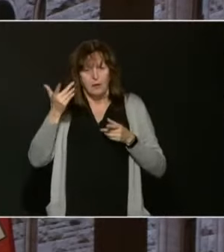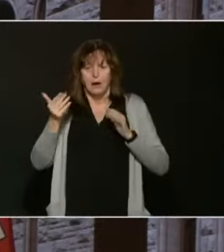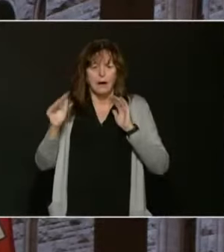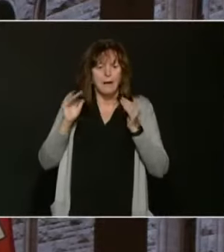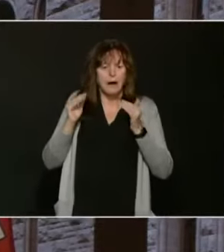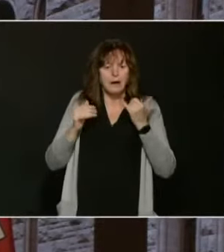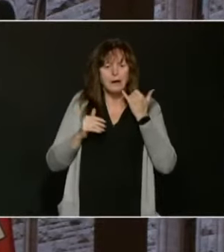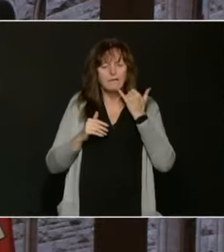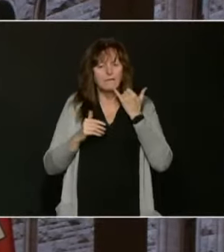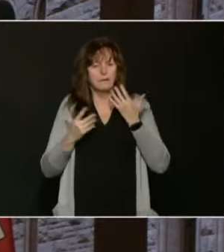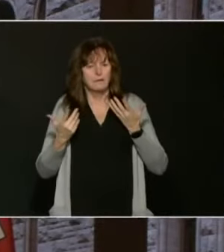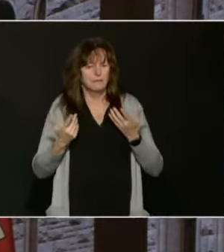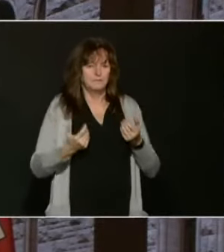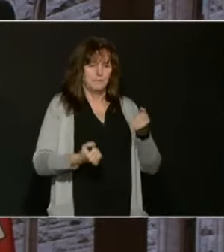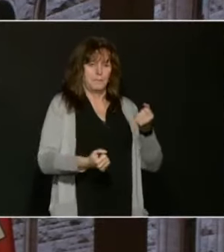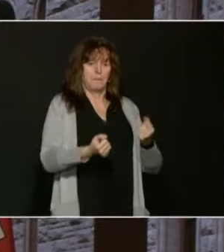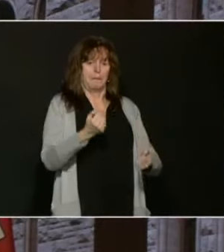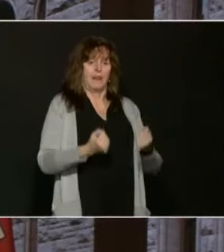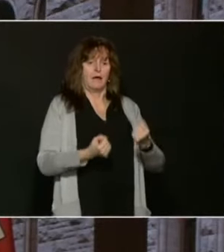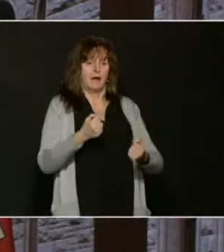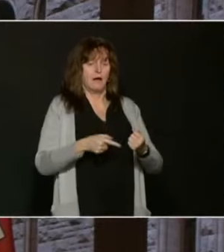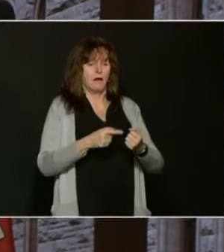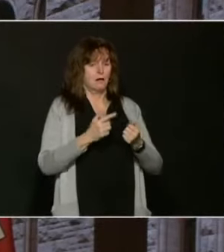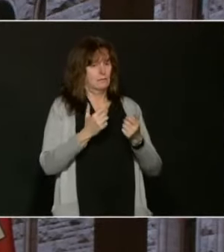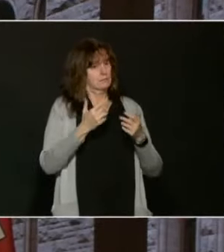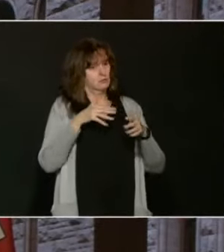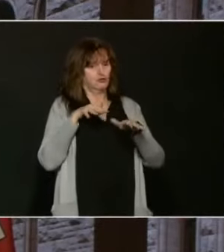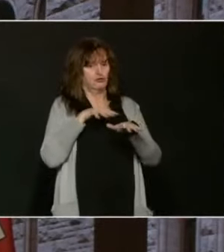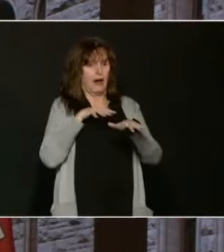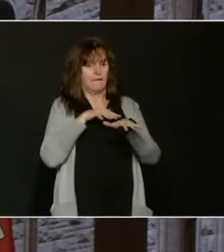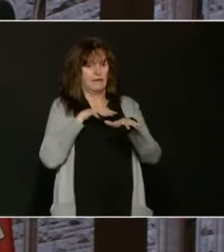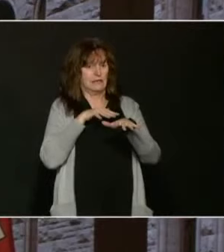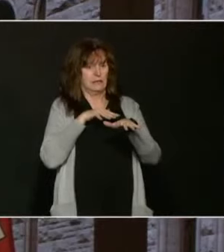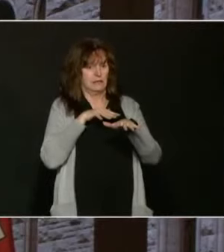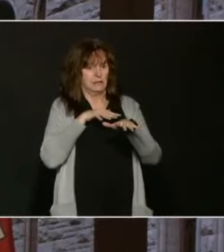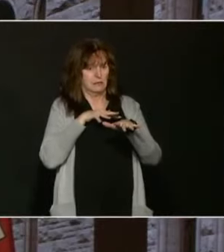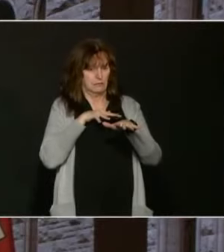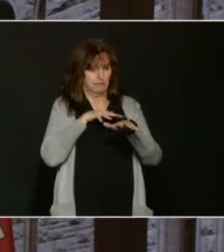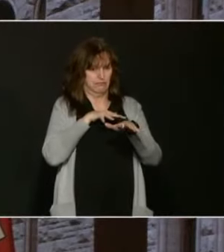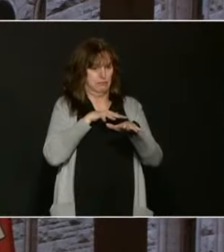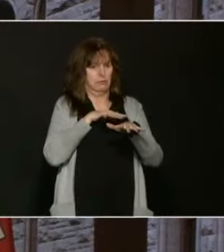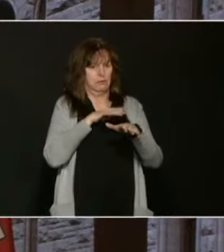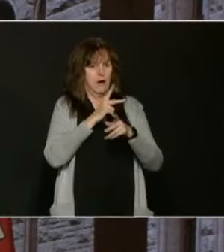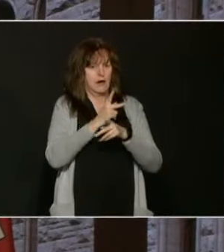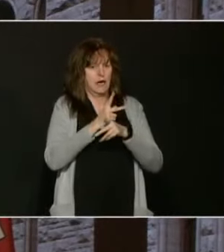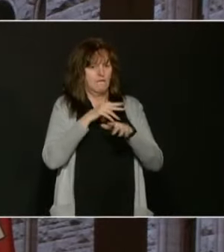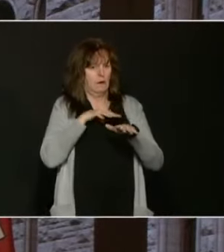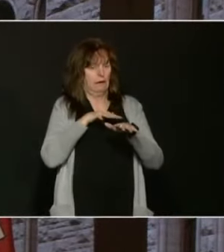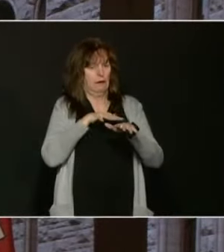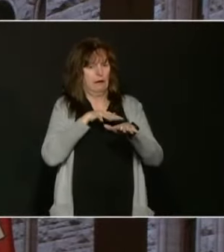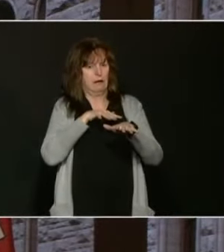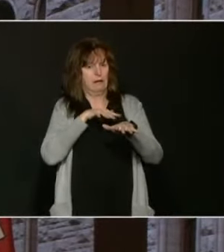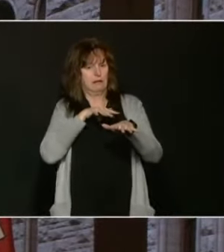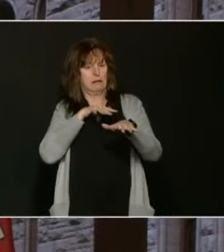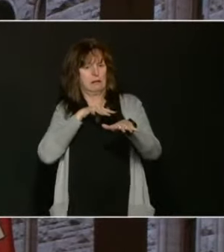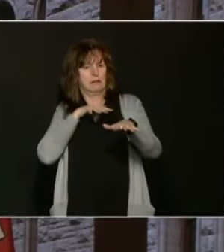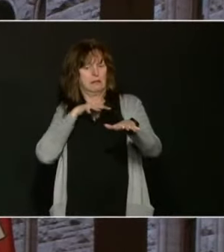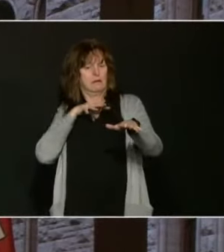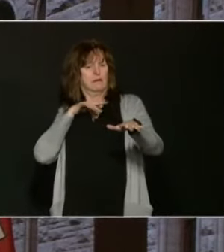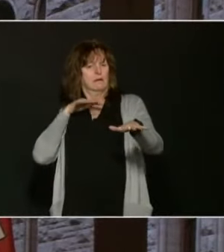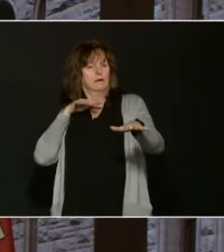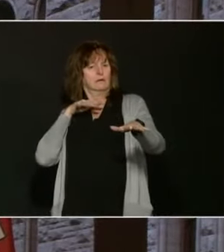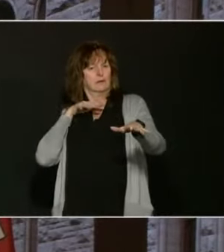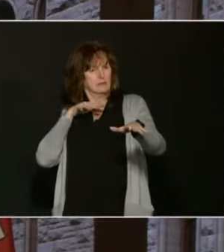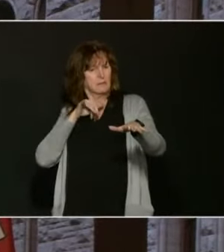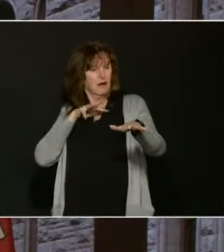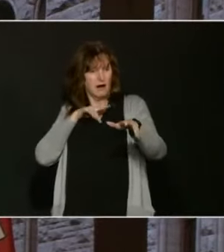quickly in front of you. You need to take precautions personally very much in those areas until there is a release from that, and when your medical officer of health, combined